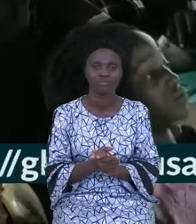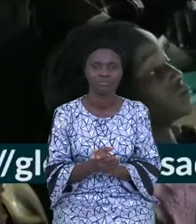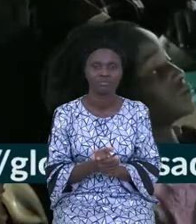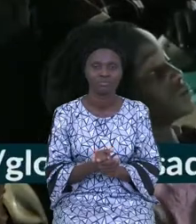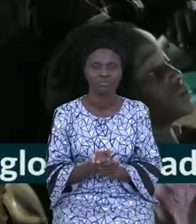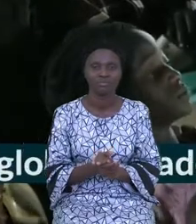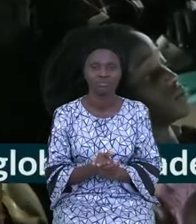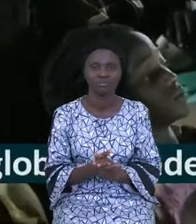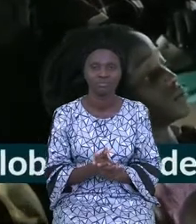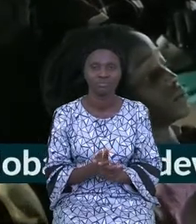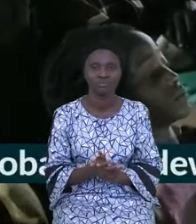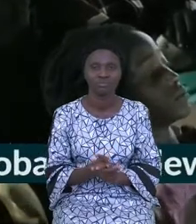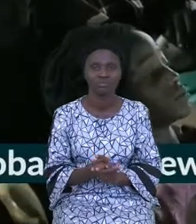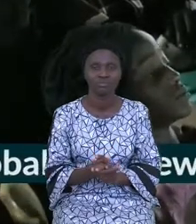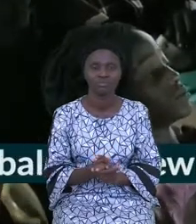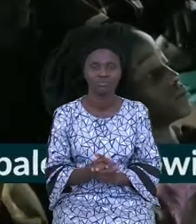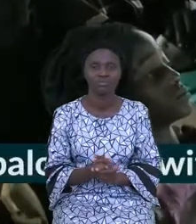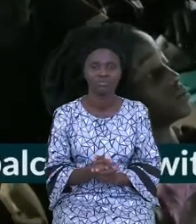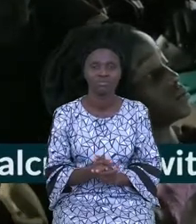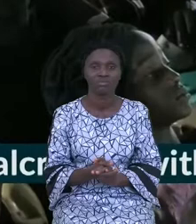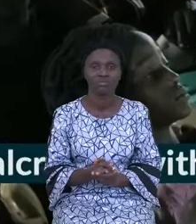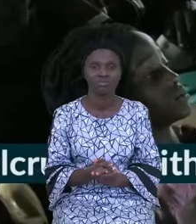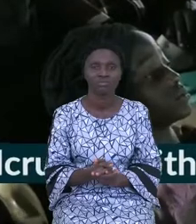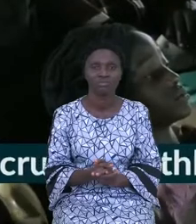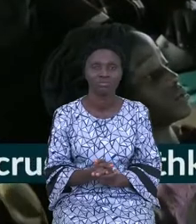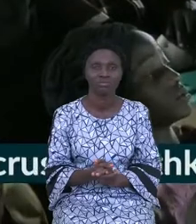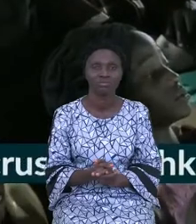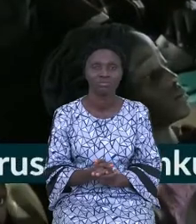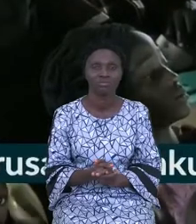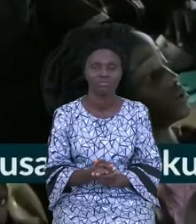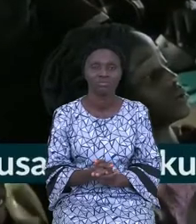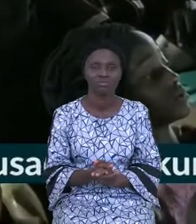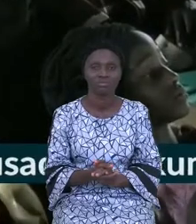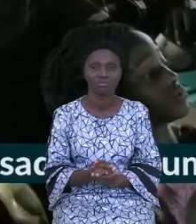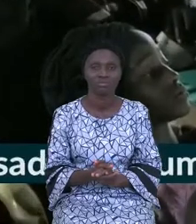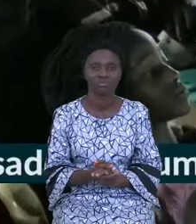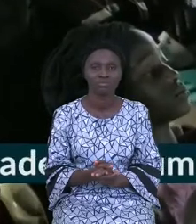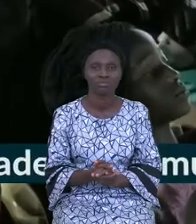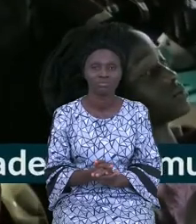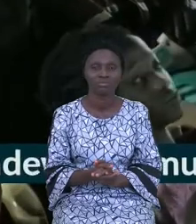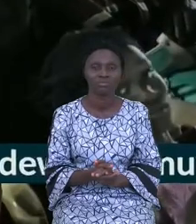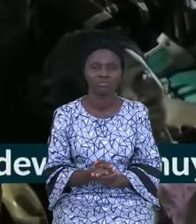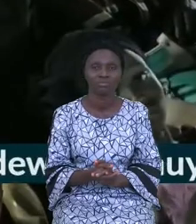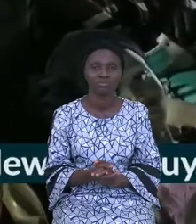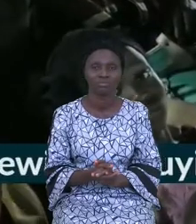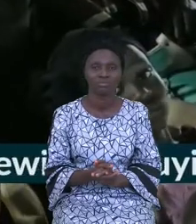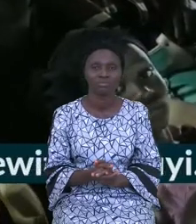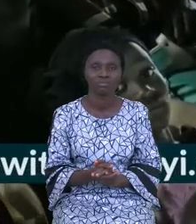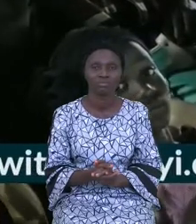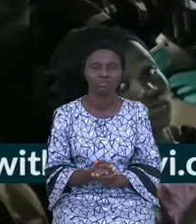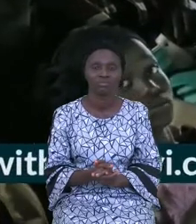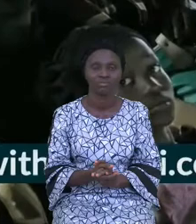We are waiting for you. Do quick and be fast. If you finish, hand over, please. Don't keep the sleep.